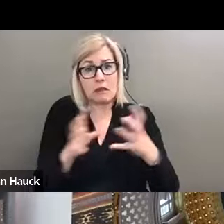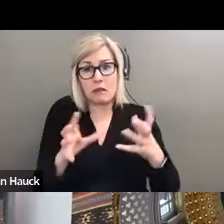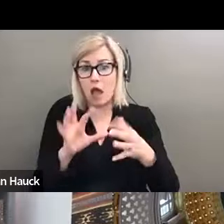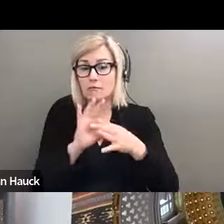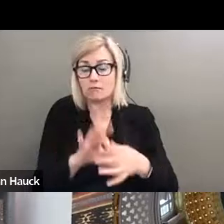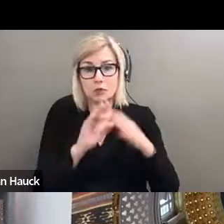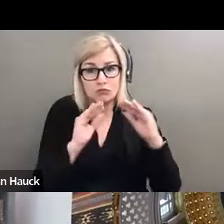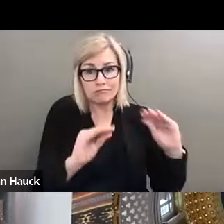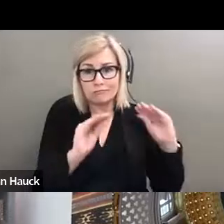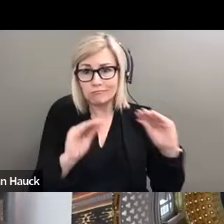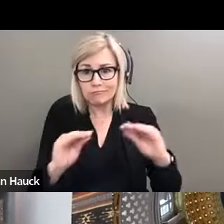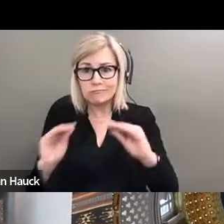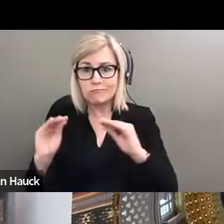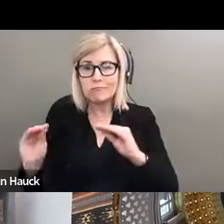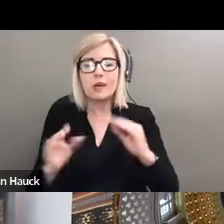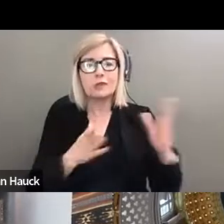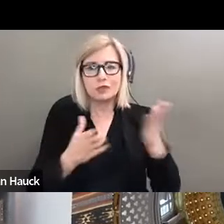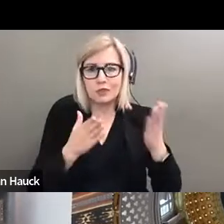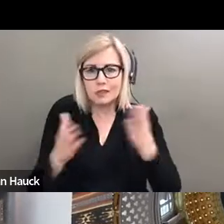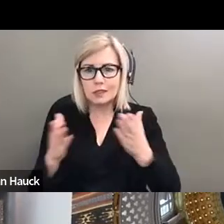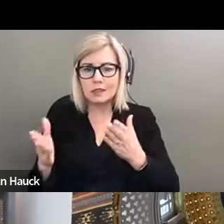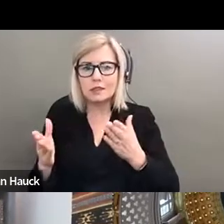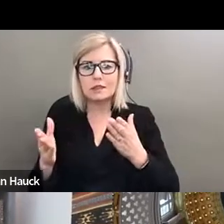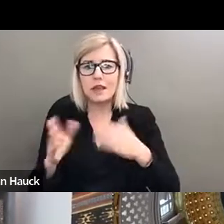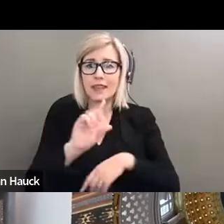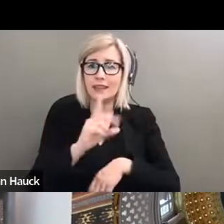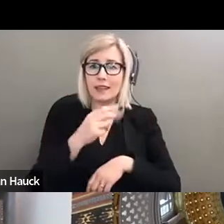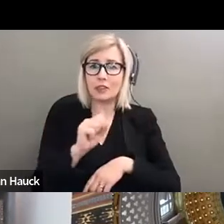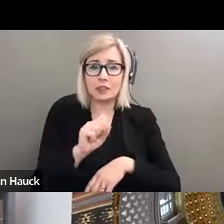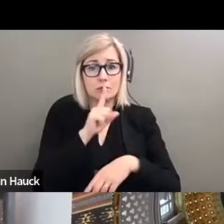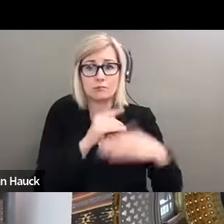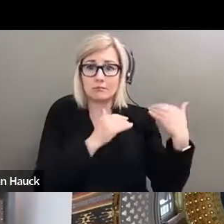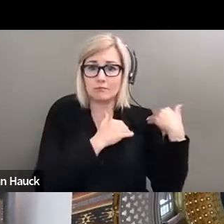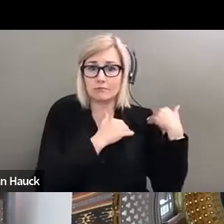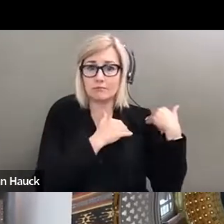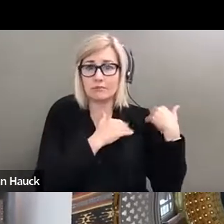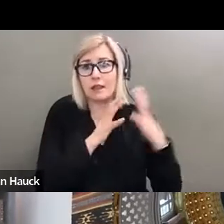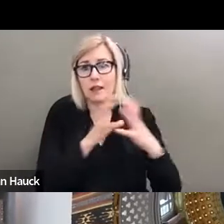education, and they do services. And then DHS has been really responsible for a